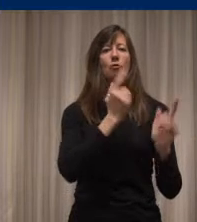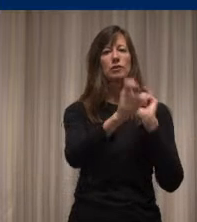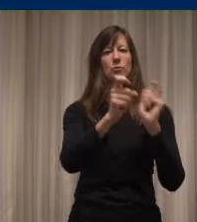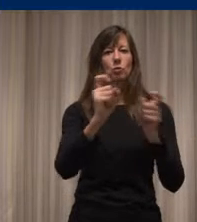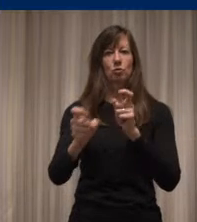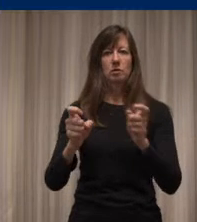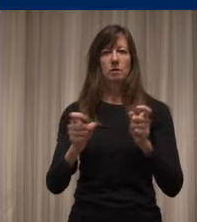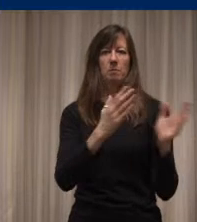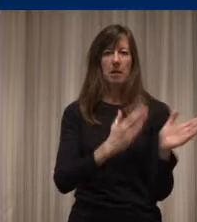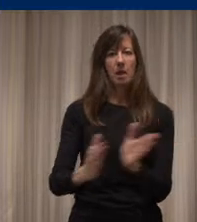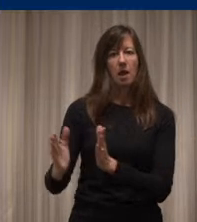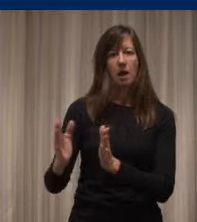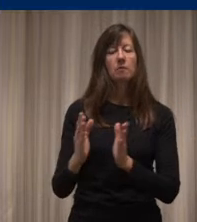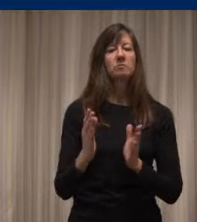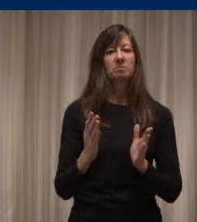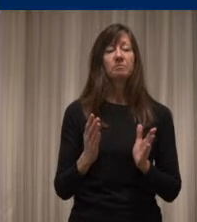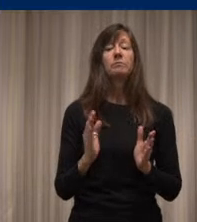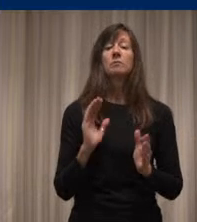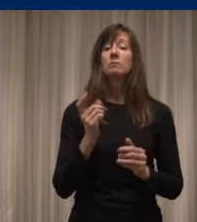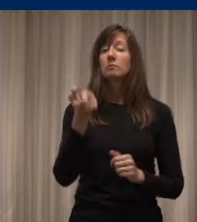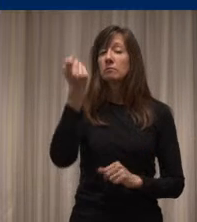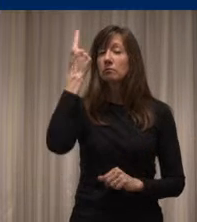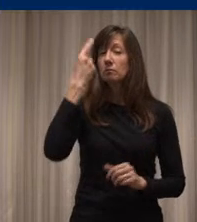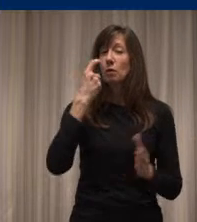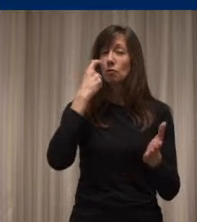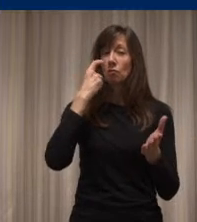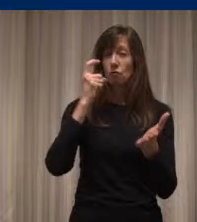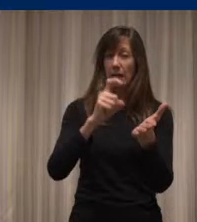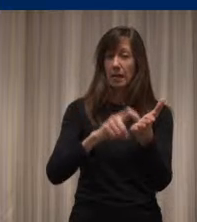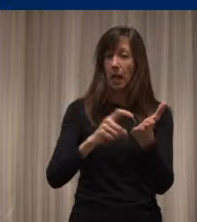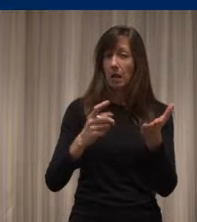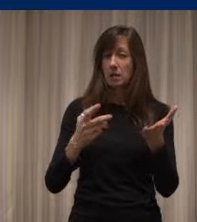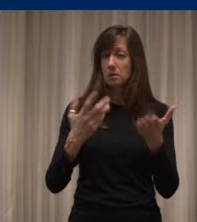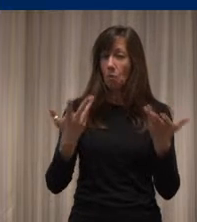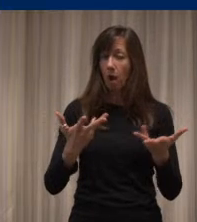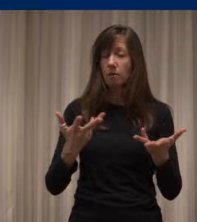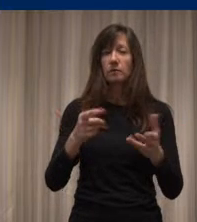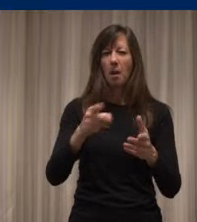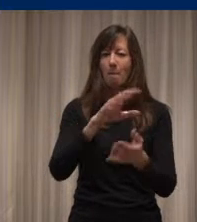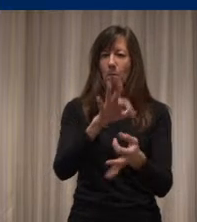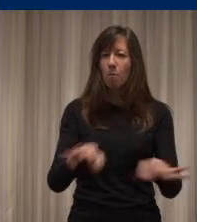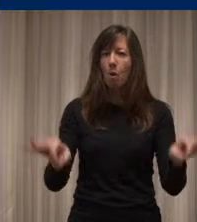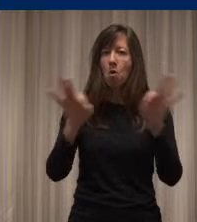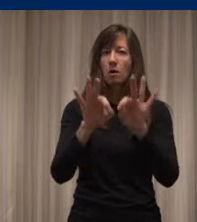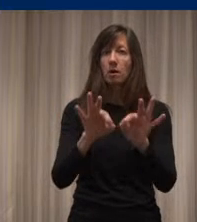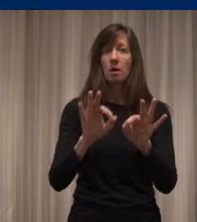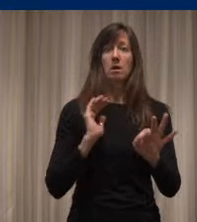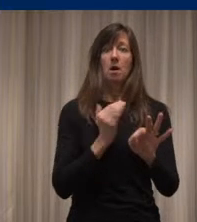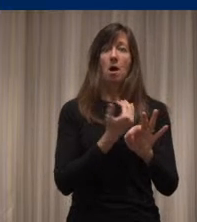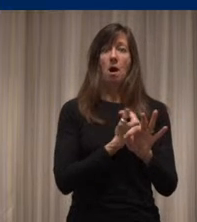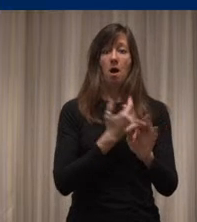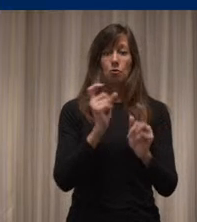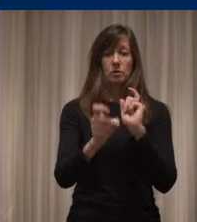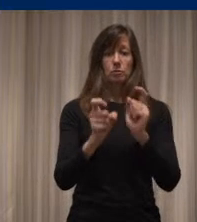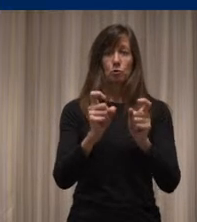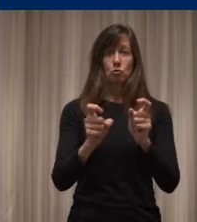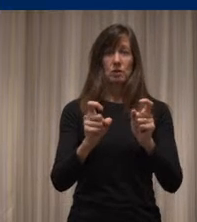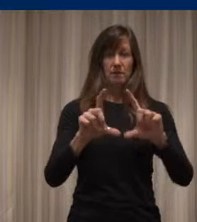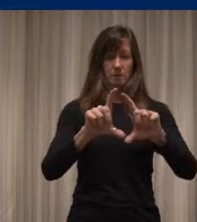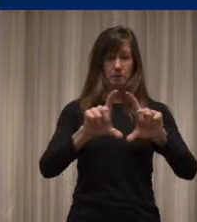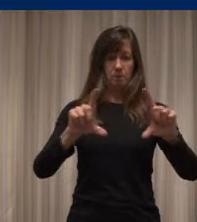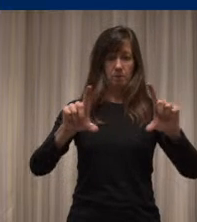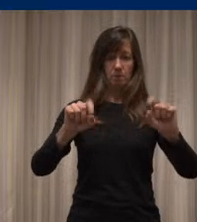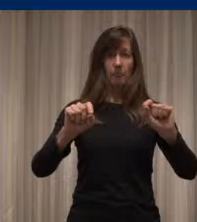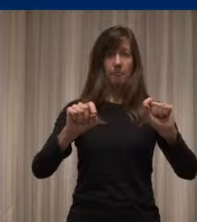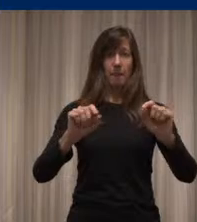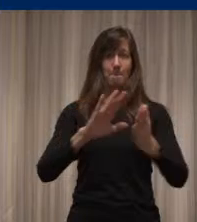recognize is that our vaccine operations in the middle there really are a hub, and there are a bunch of spokes coming